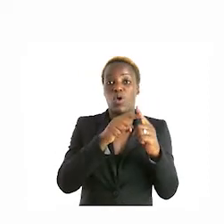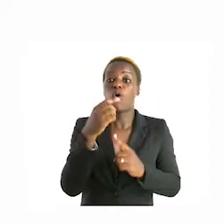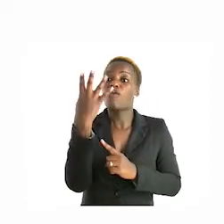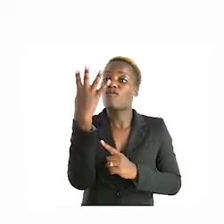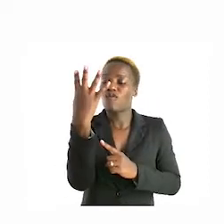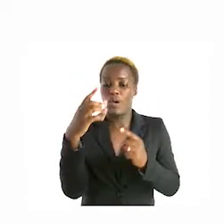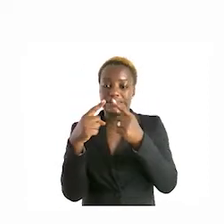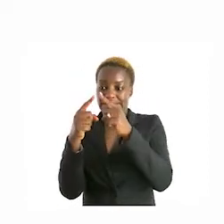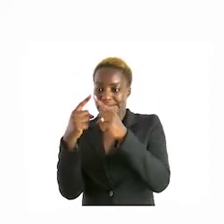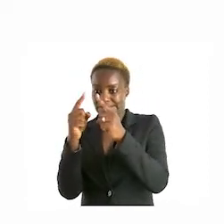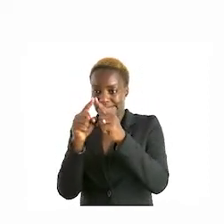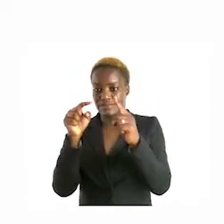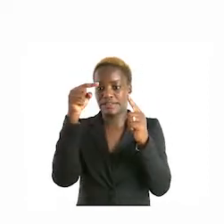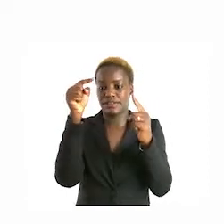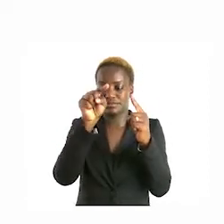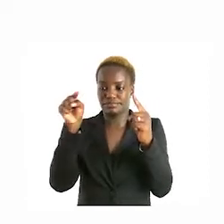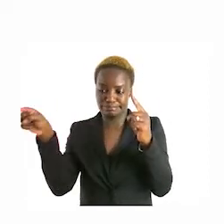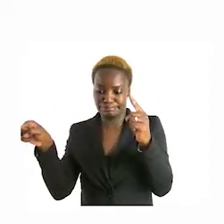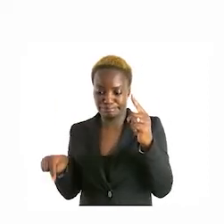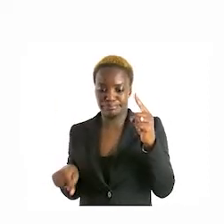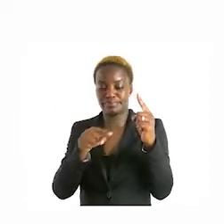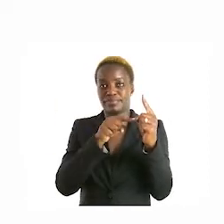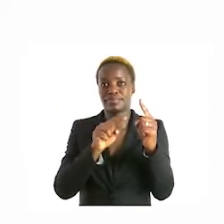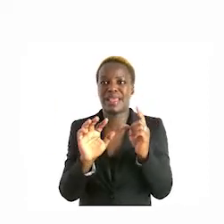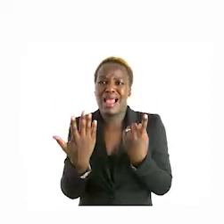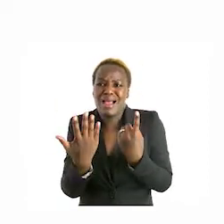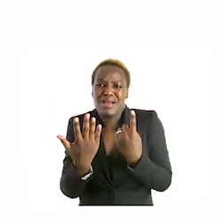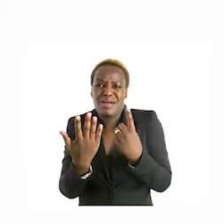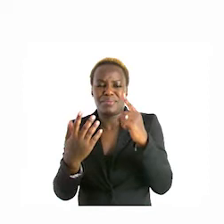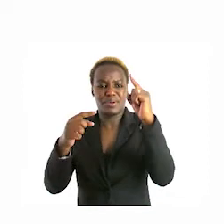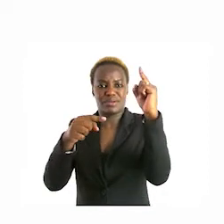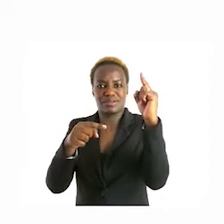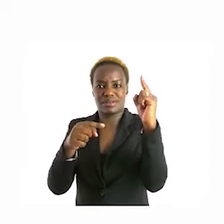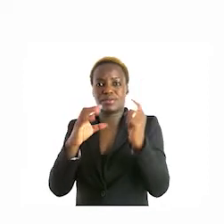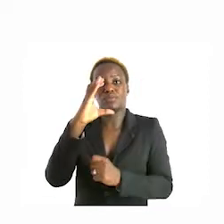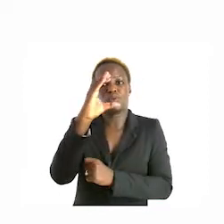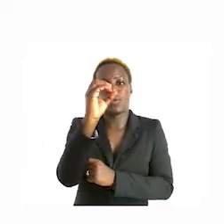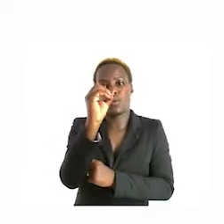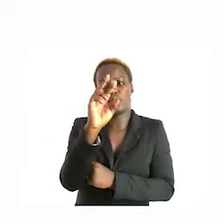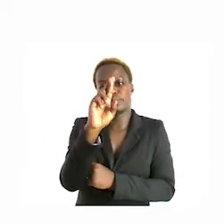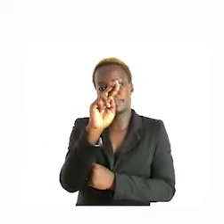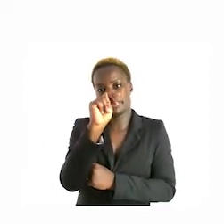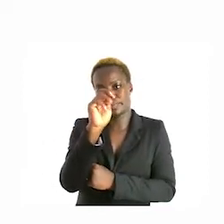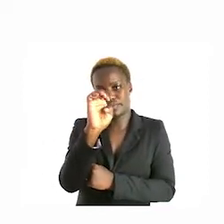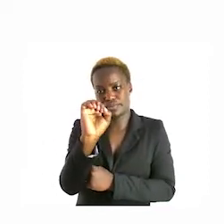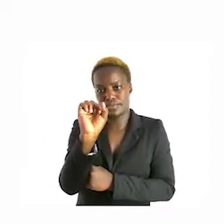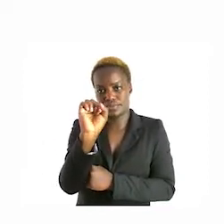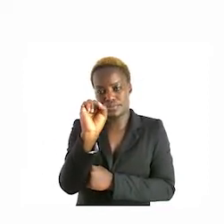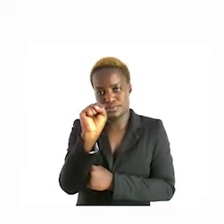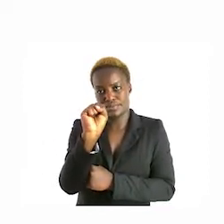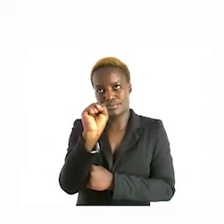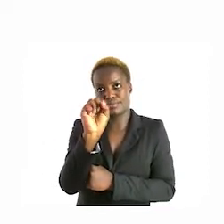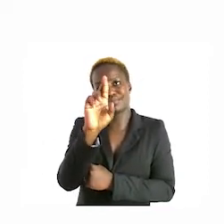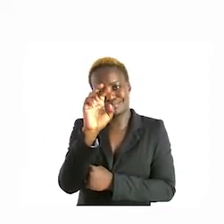4 sides. All right. Now, how about the corners? The corners we can look at by the matching of